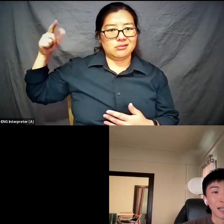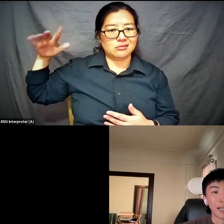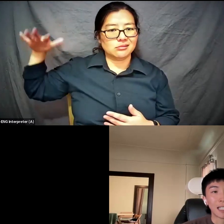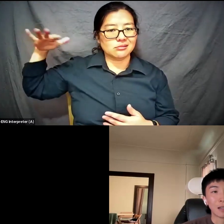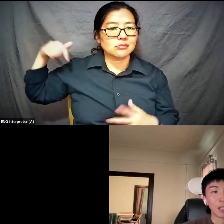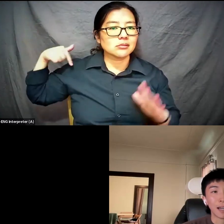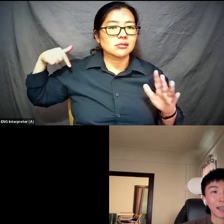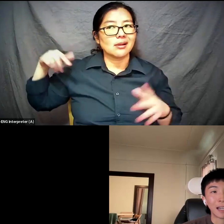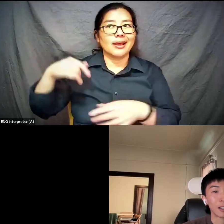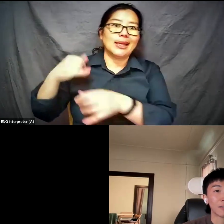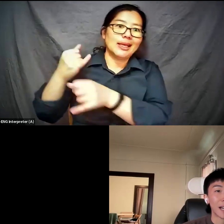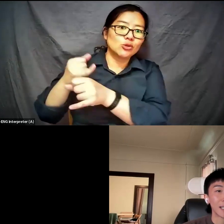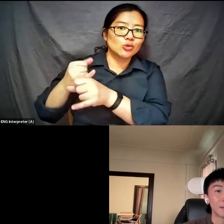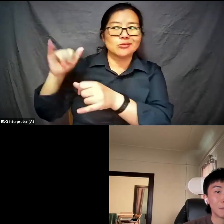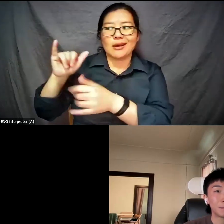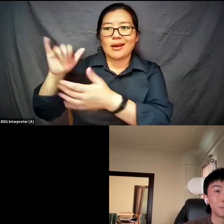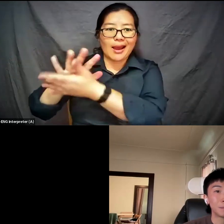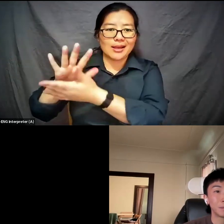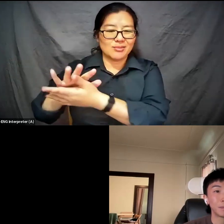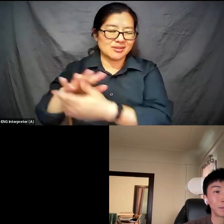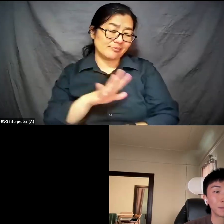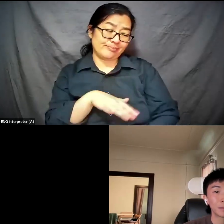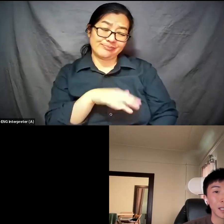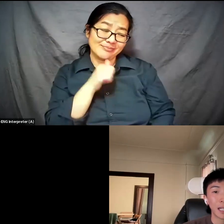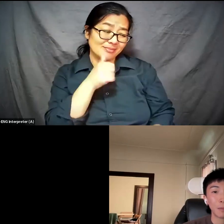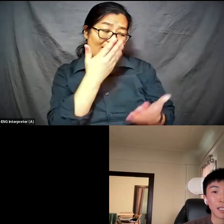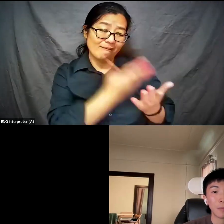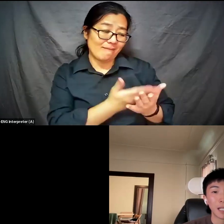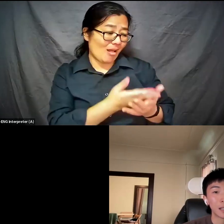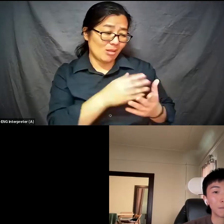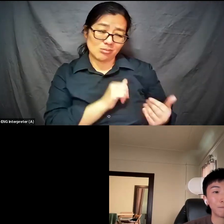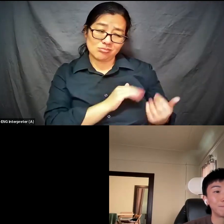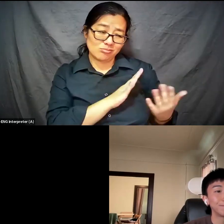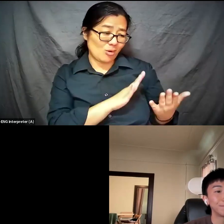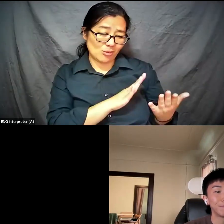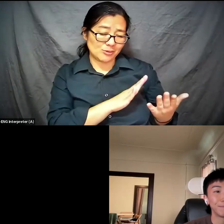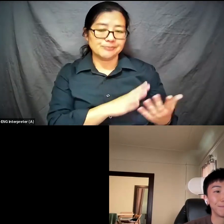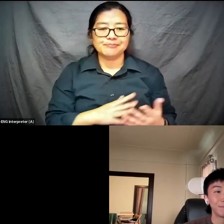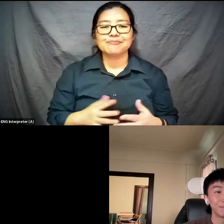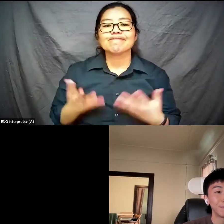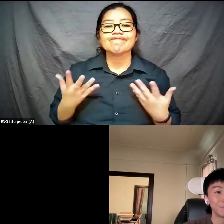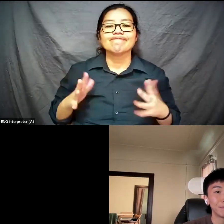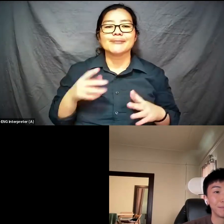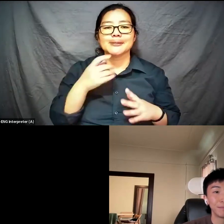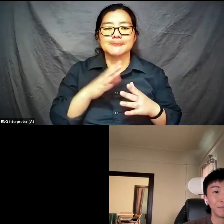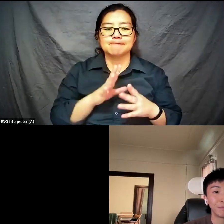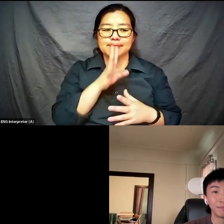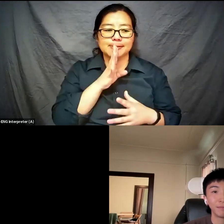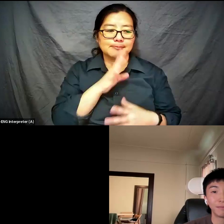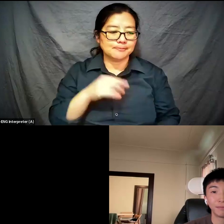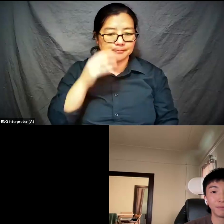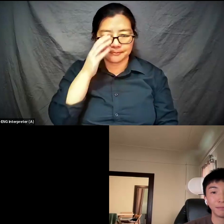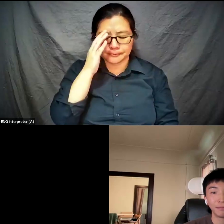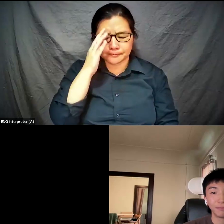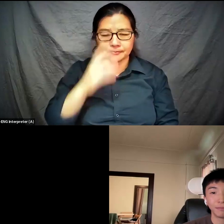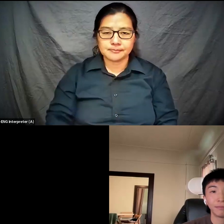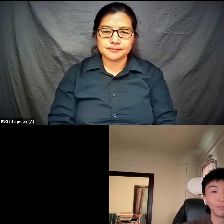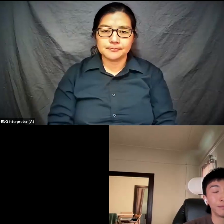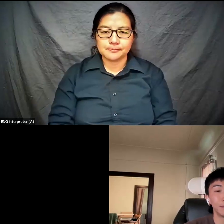than the language itself. And the embodiment and the sound is the language. So I think that's something I